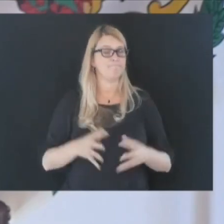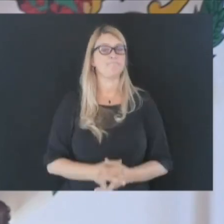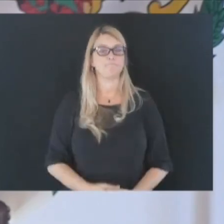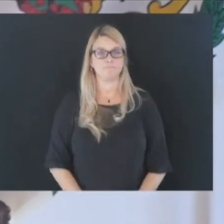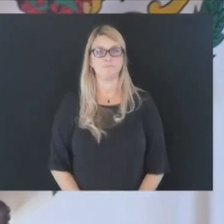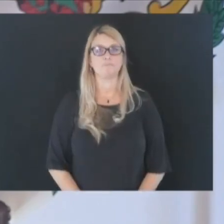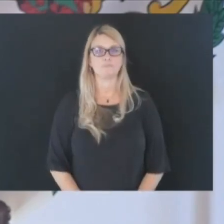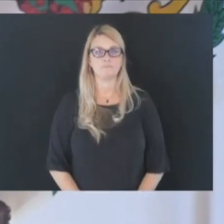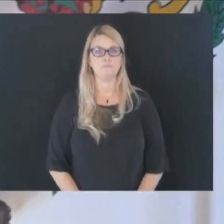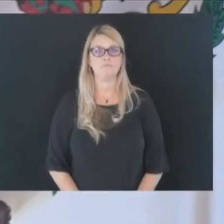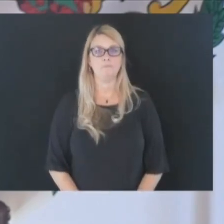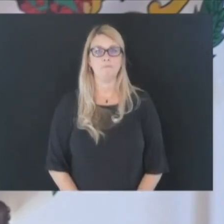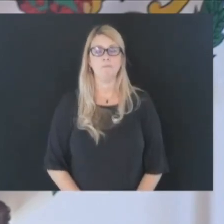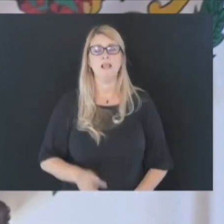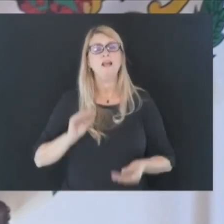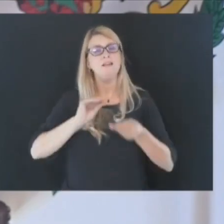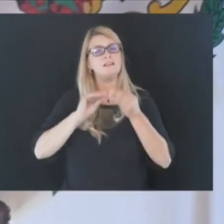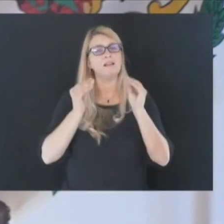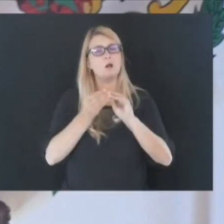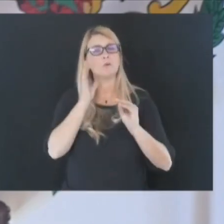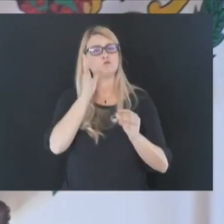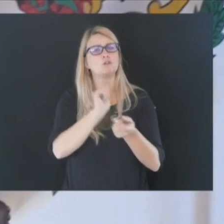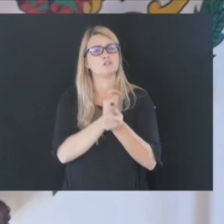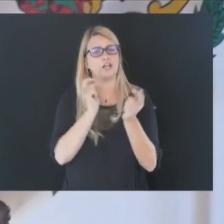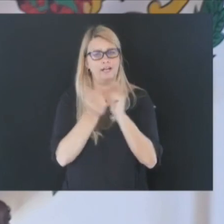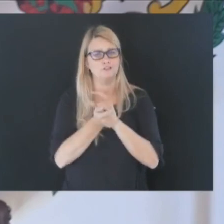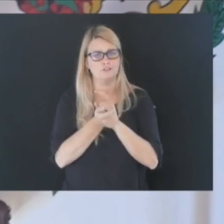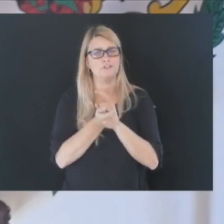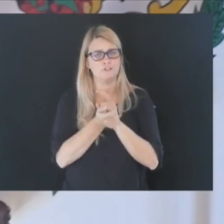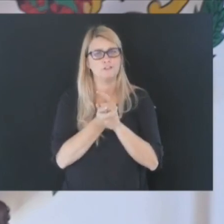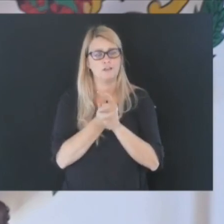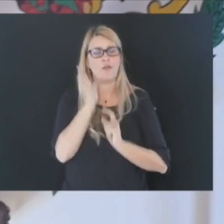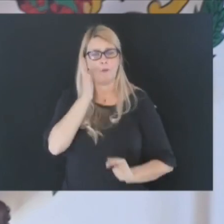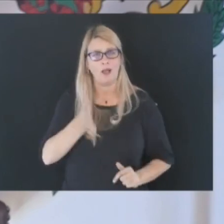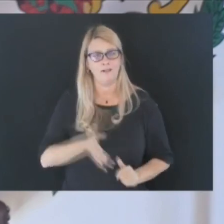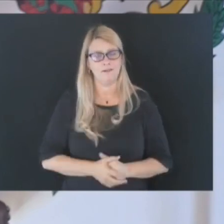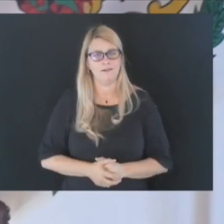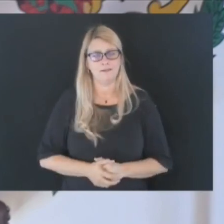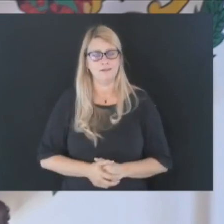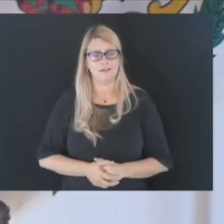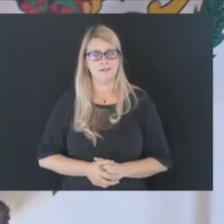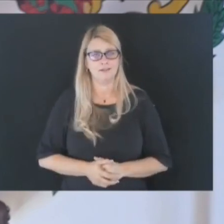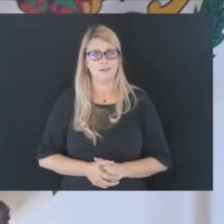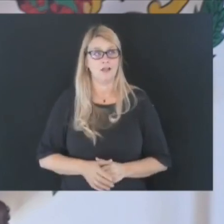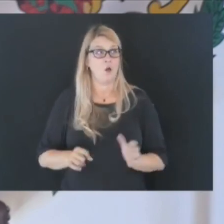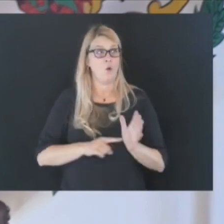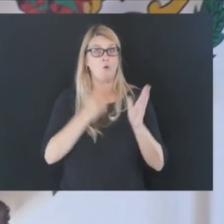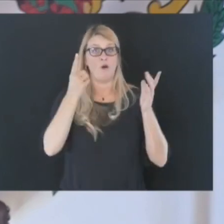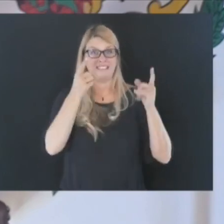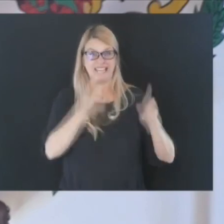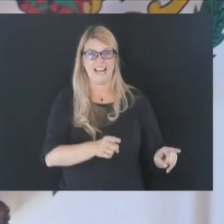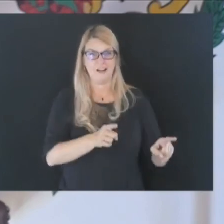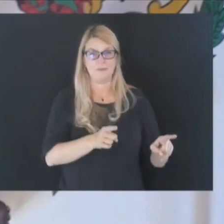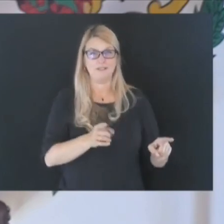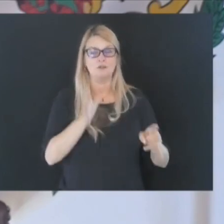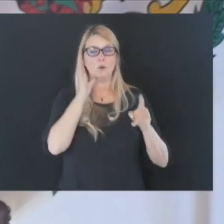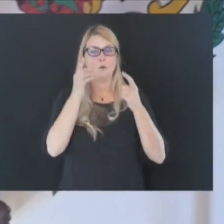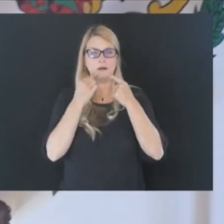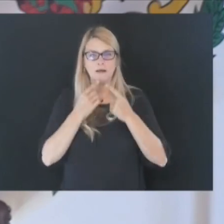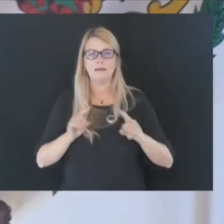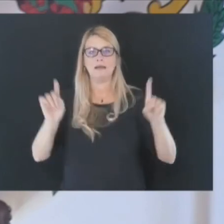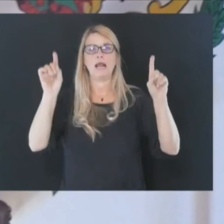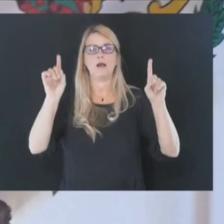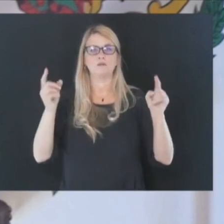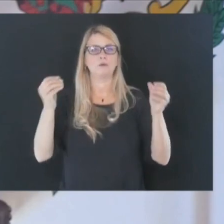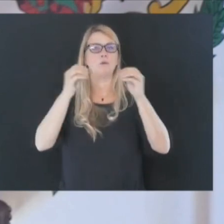These numbers will change, and when they do, we will announce additional phases